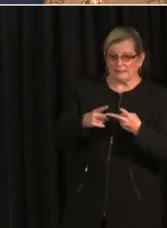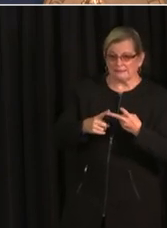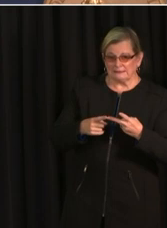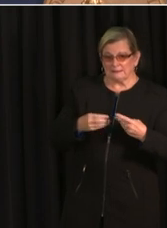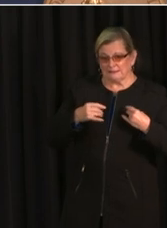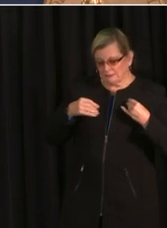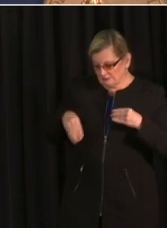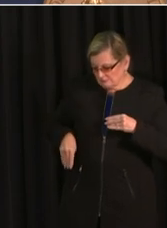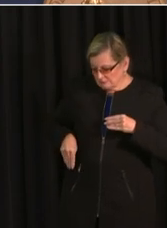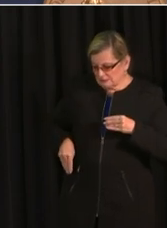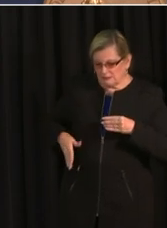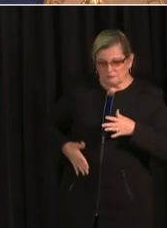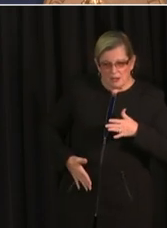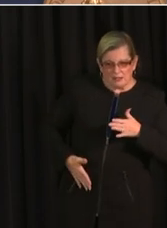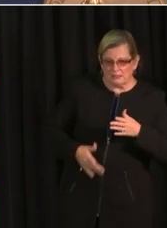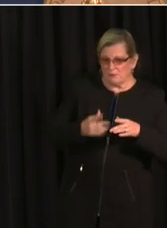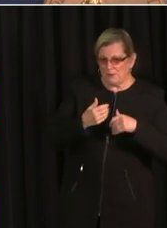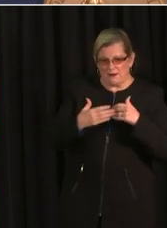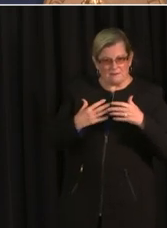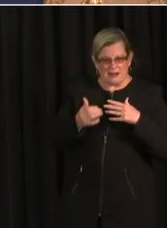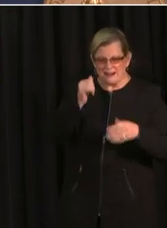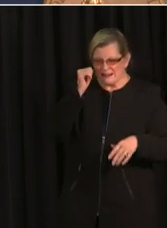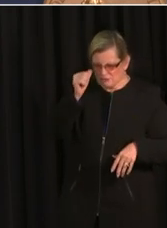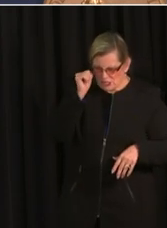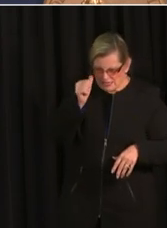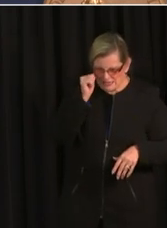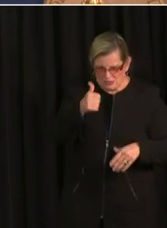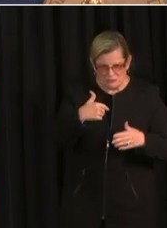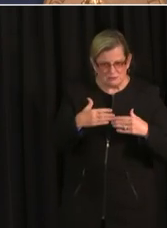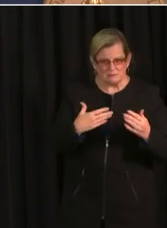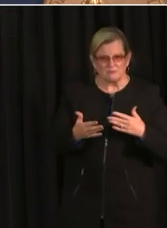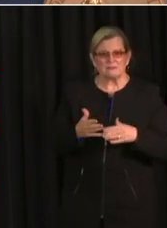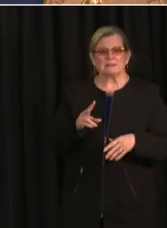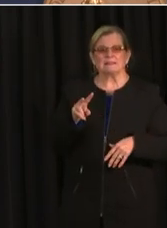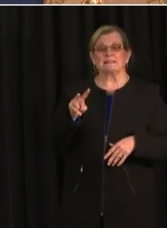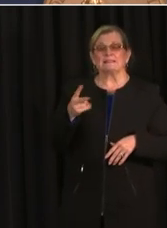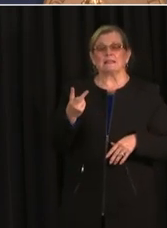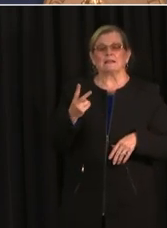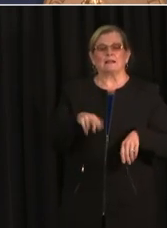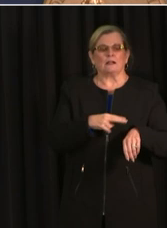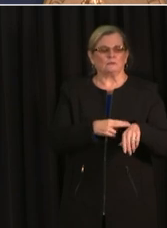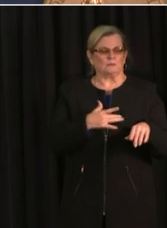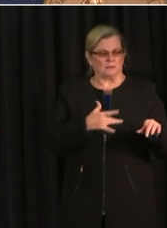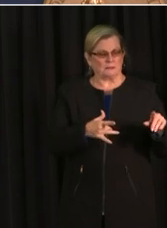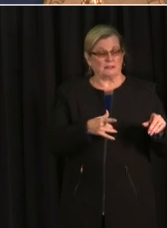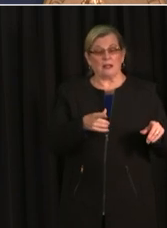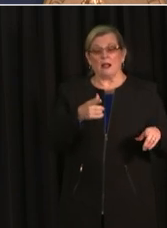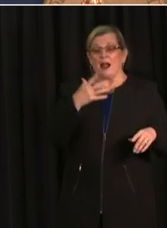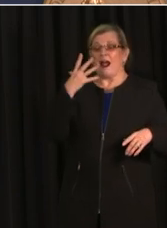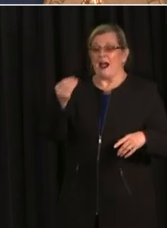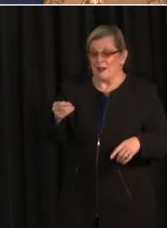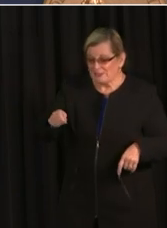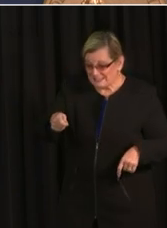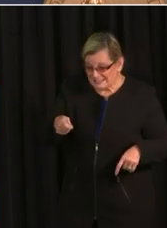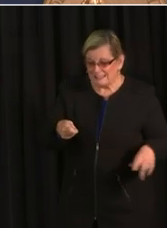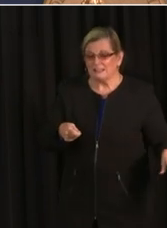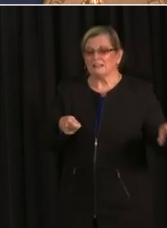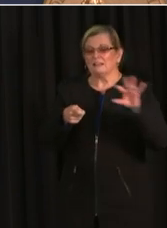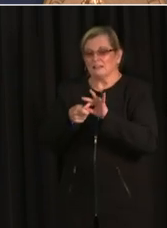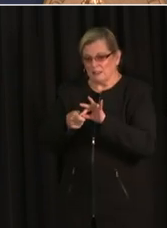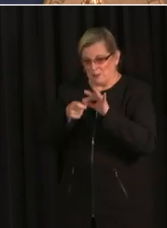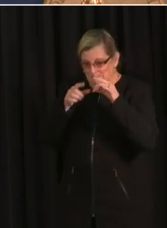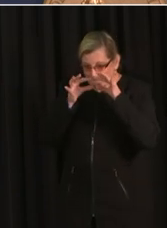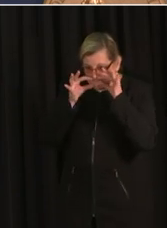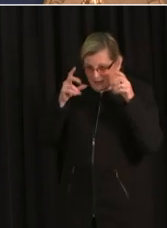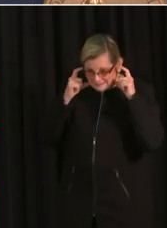All of those things are becoming second nature to all of us. So let's just be vigilant in doing all of those